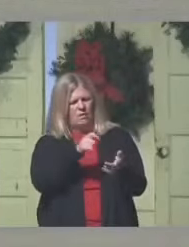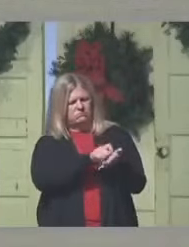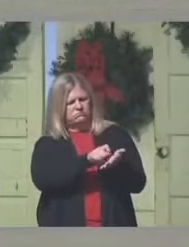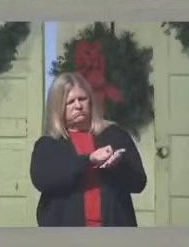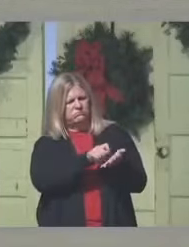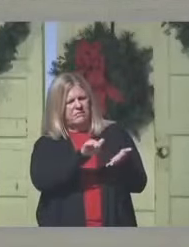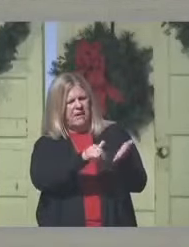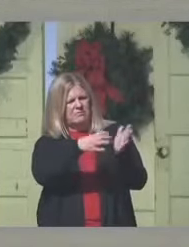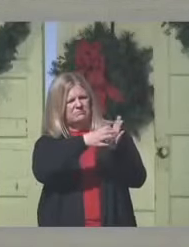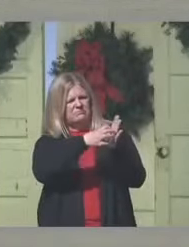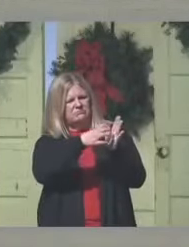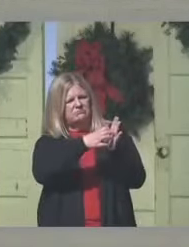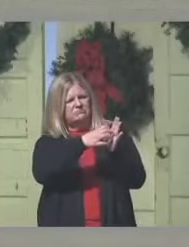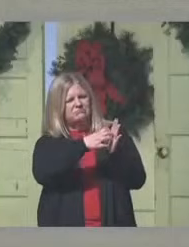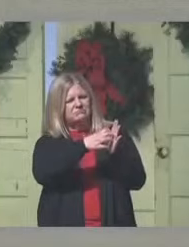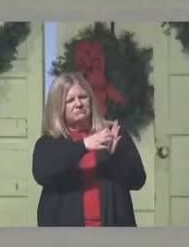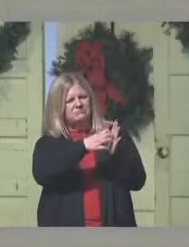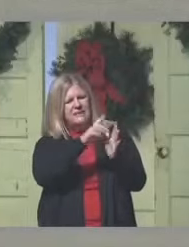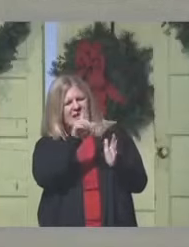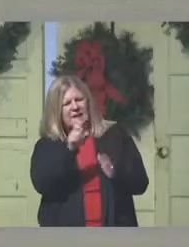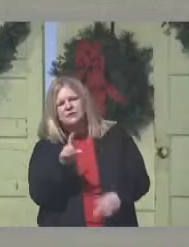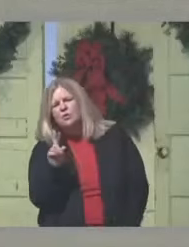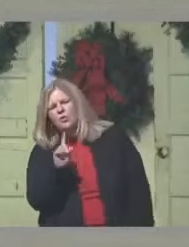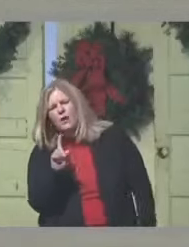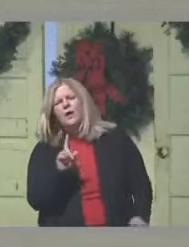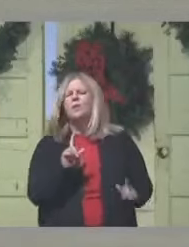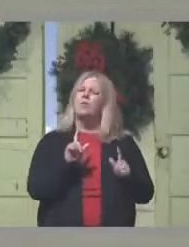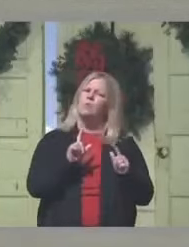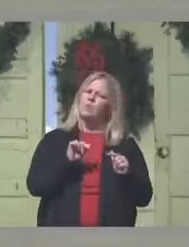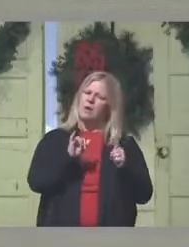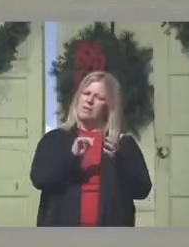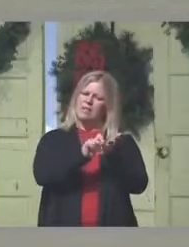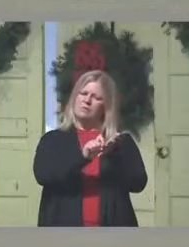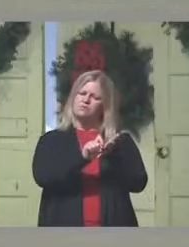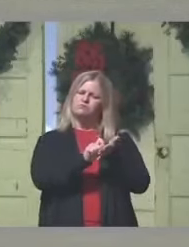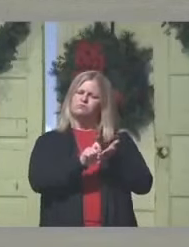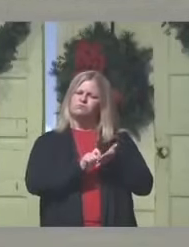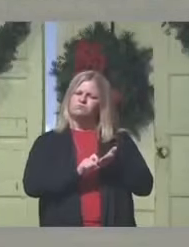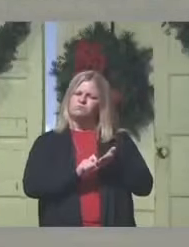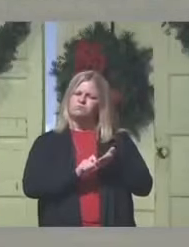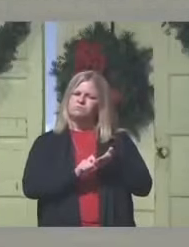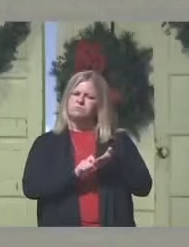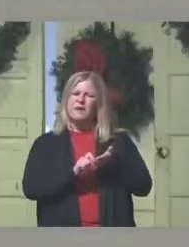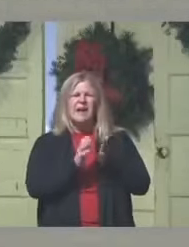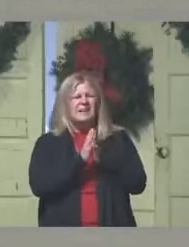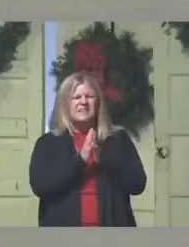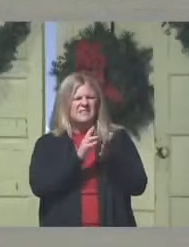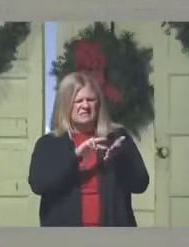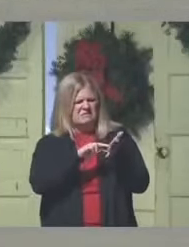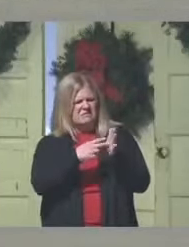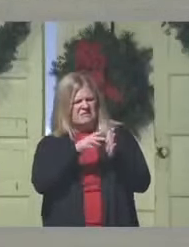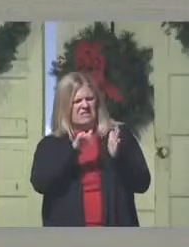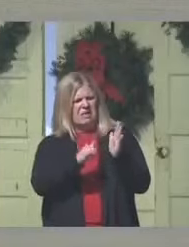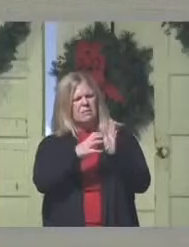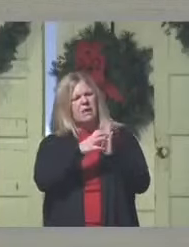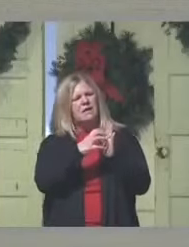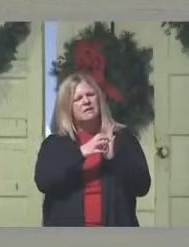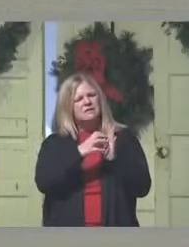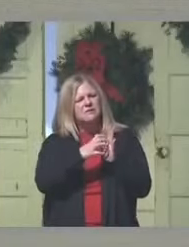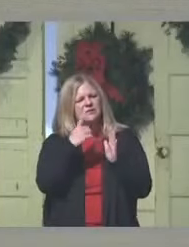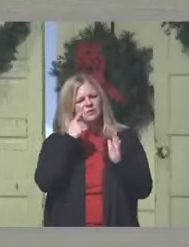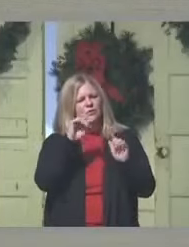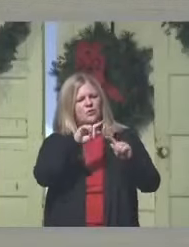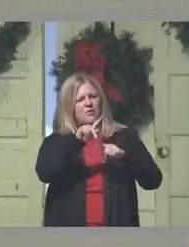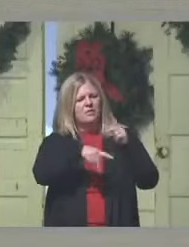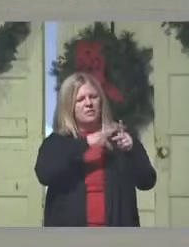passage of Scripture is located? Ask where and when this passage was written. Ask what is the meaning of this passage to the